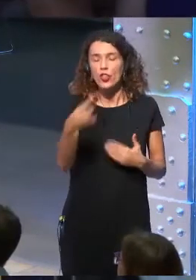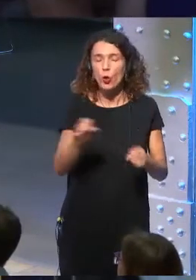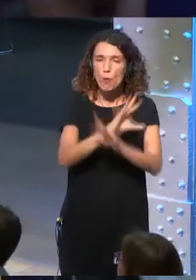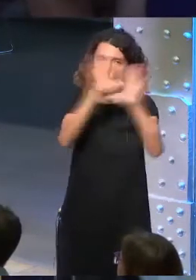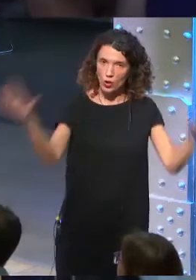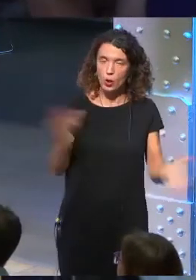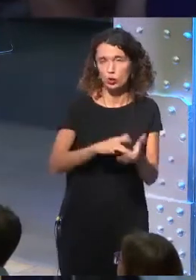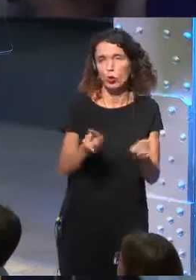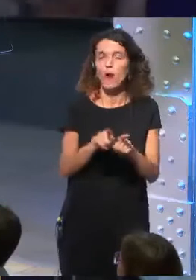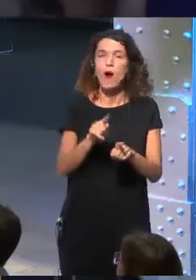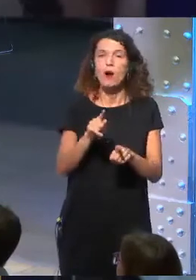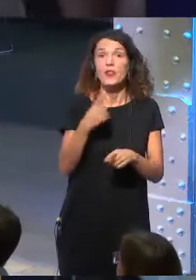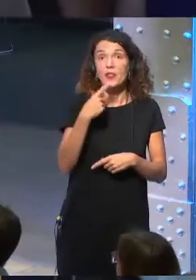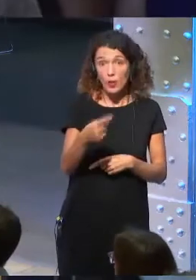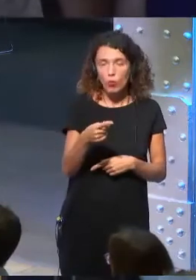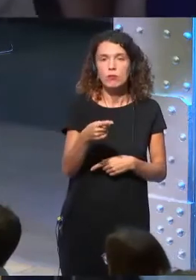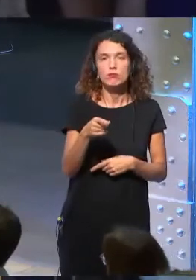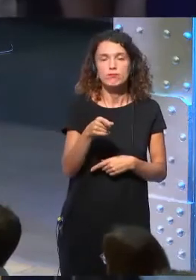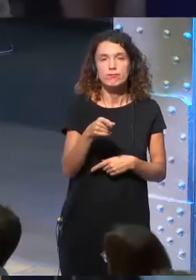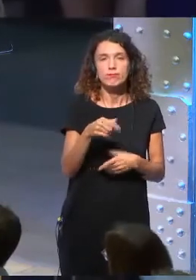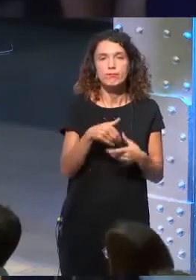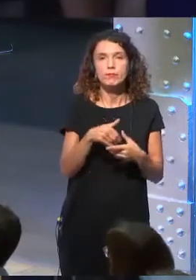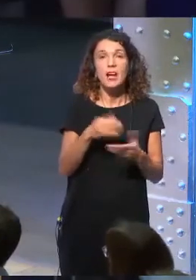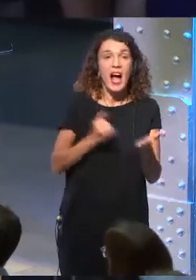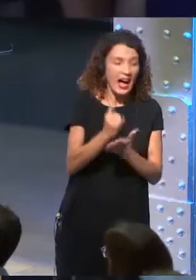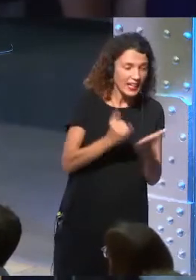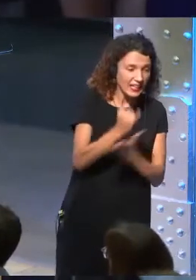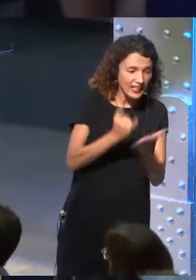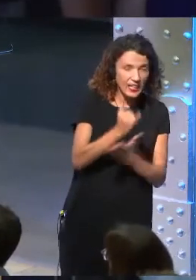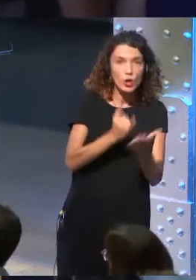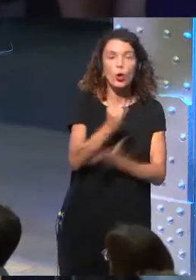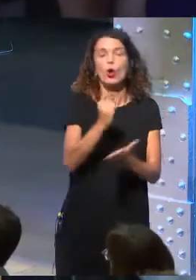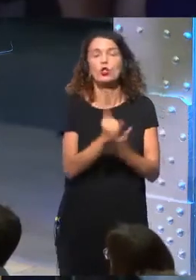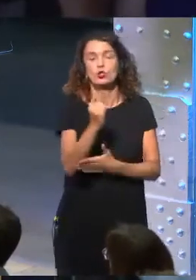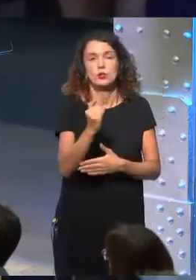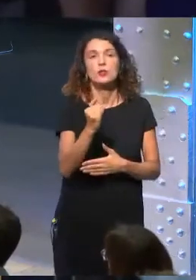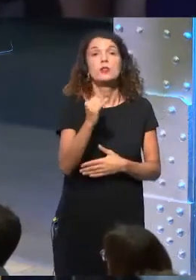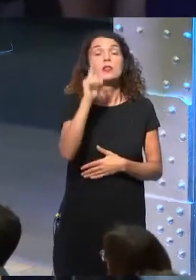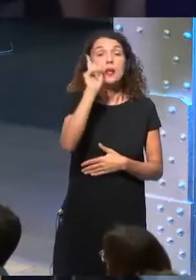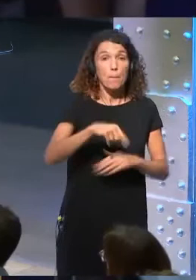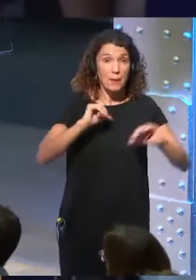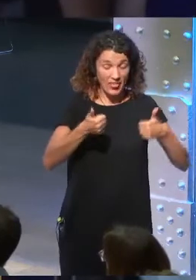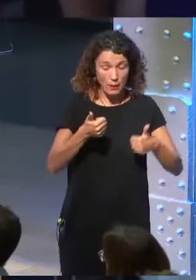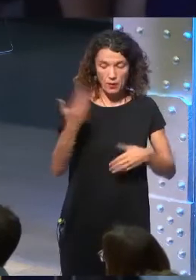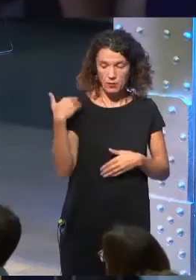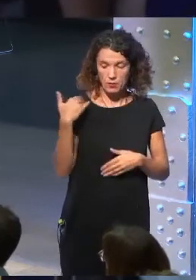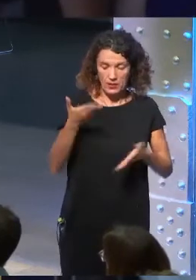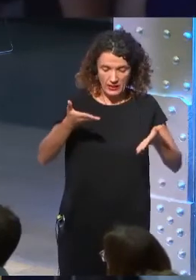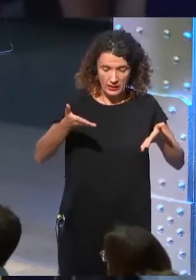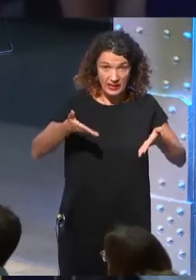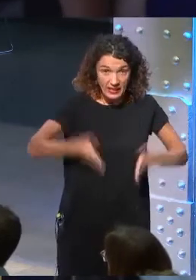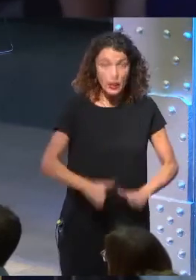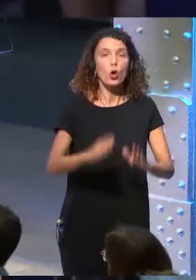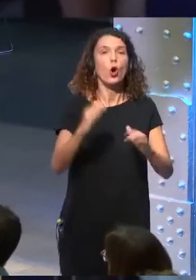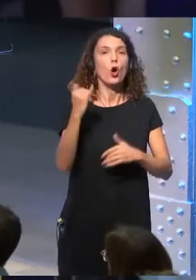Tacit said that very accurately. A Greek agricole, the Roman